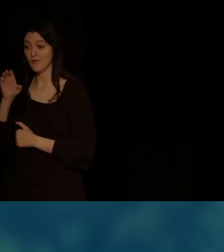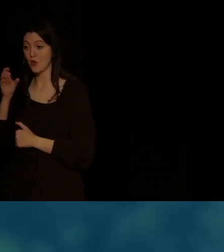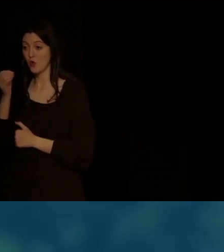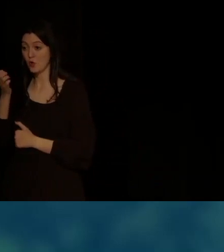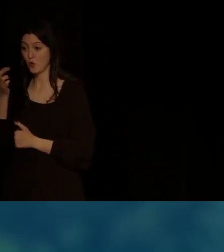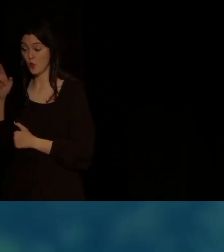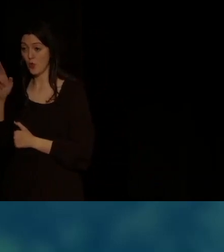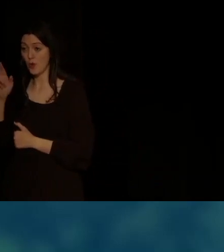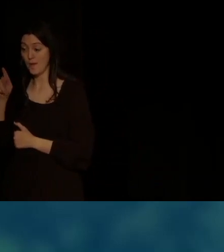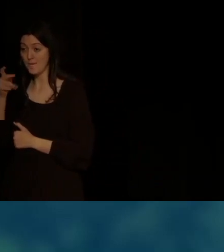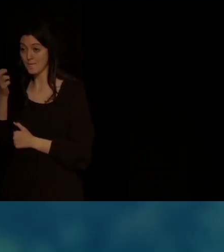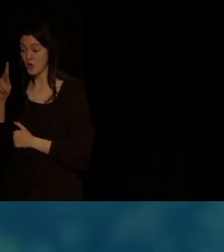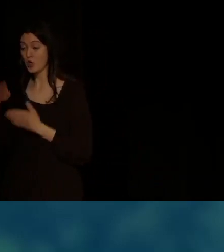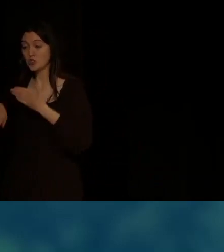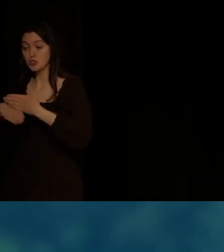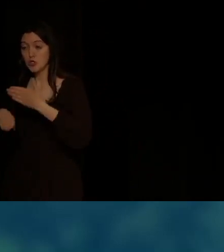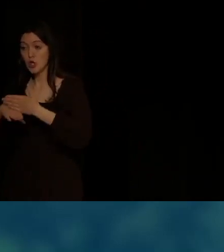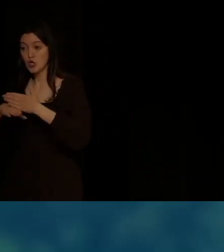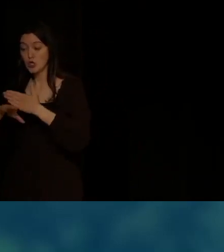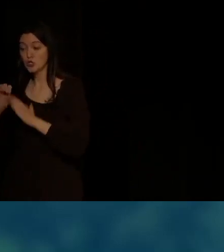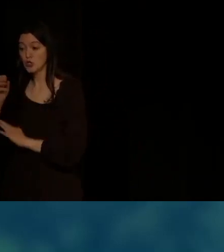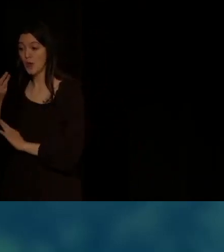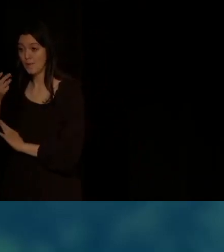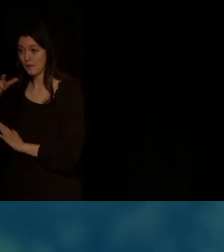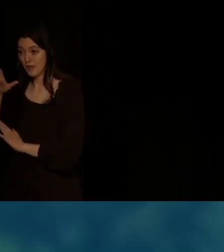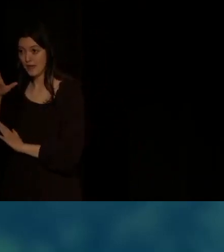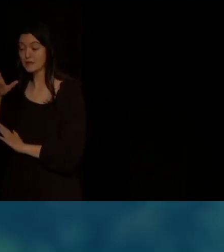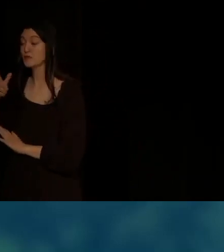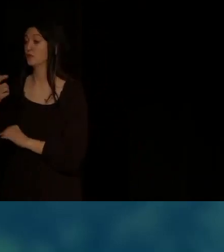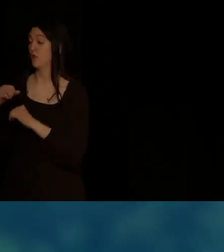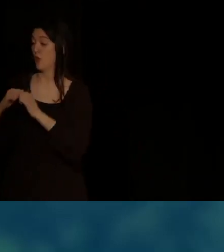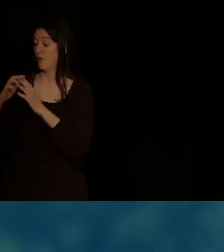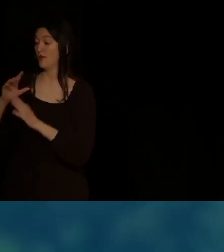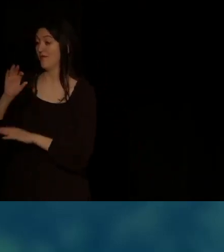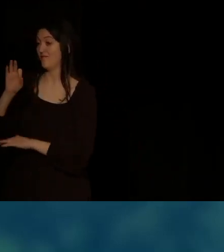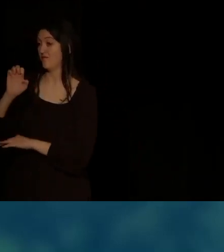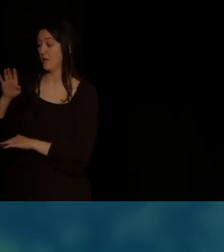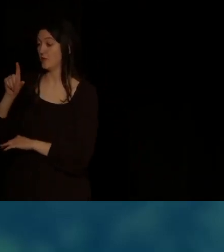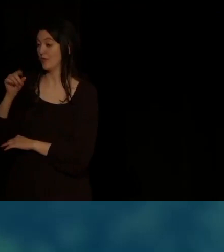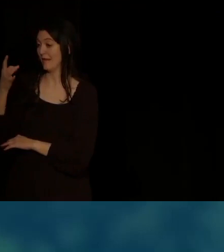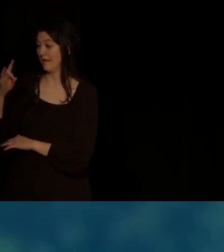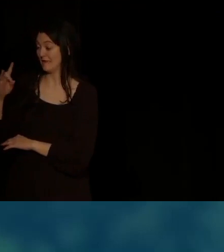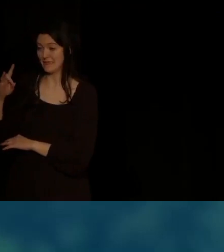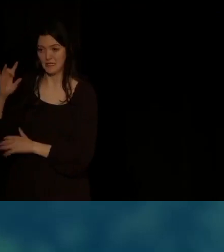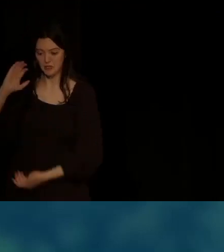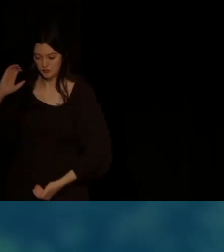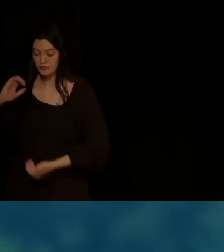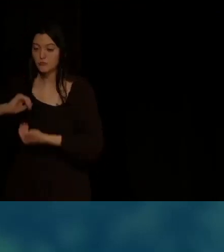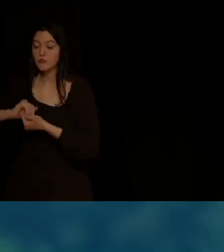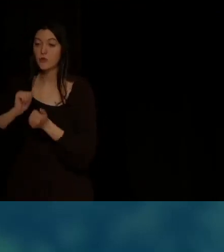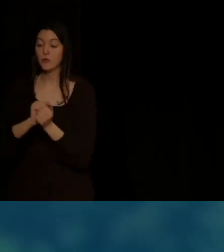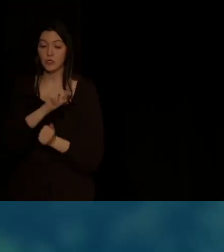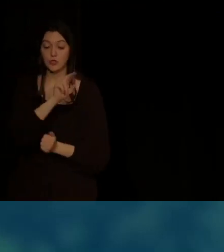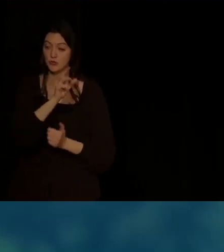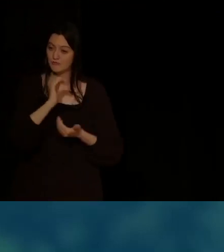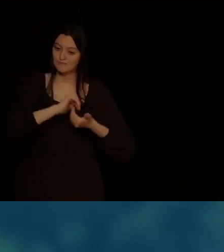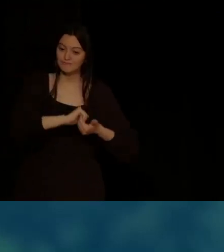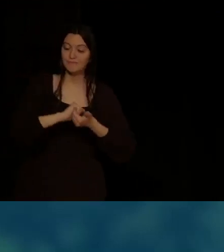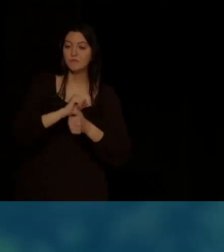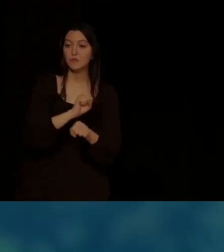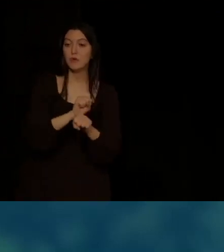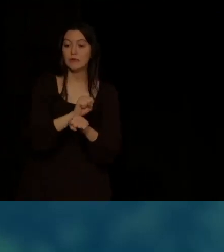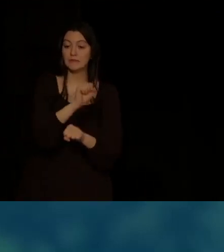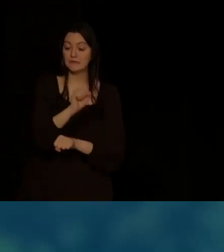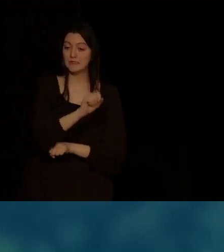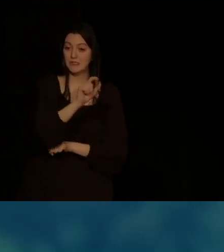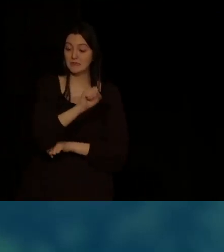is a perfect example. Opened in February of 2018, this complex was a culmination of a united effort between St.